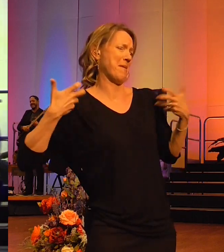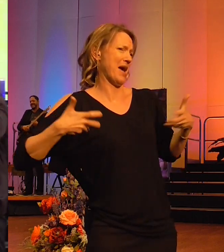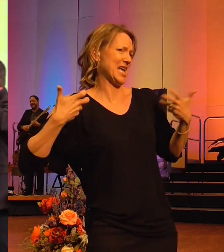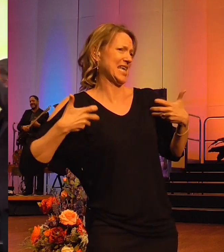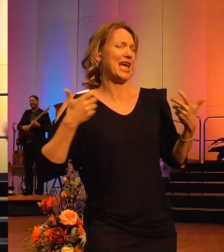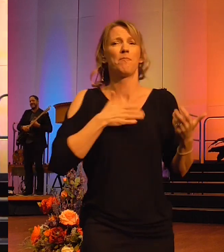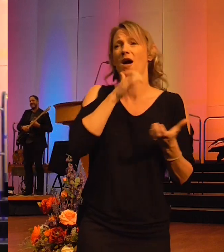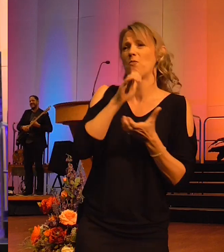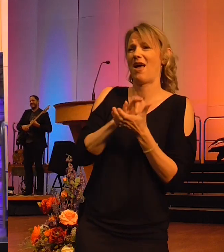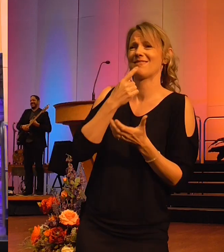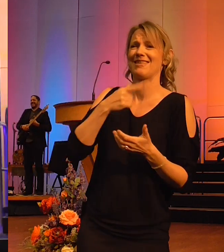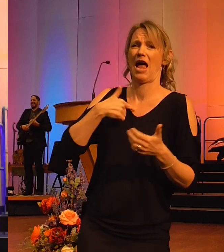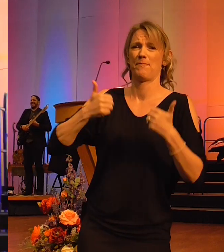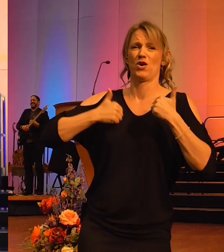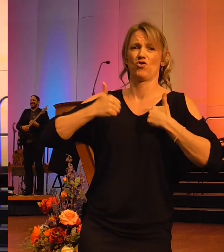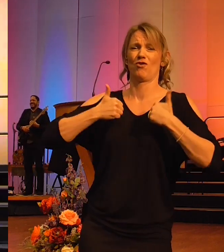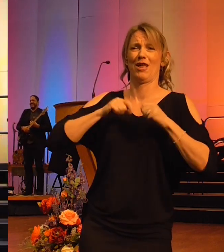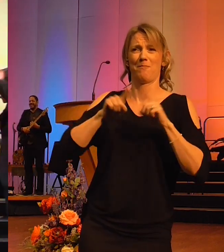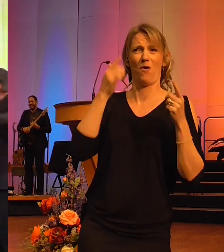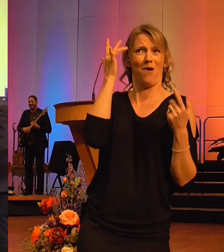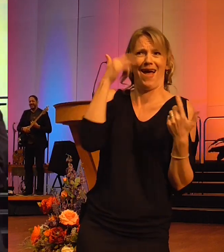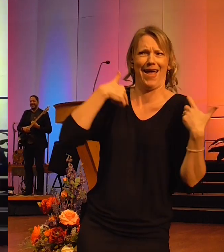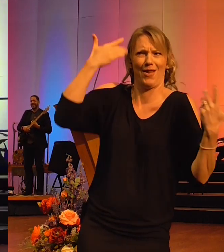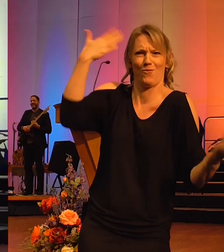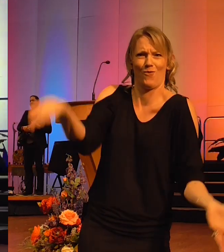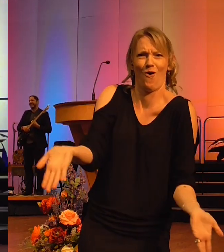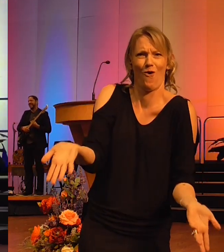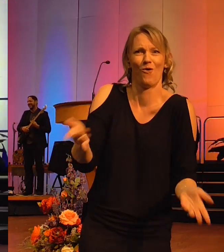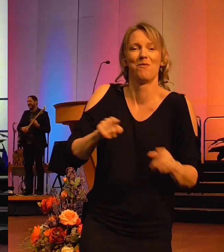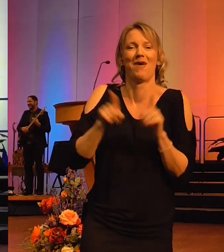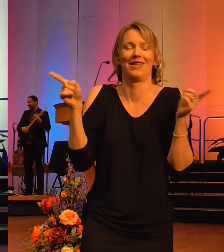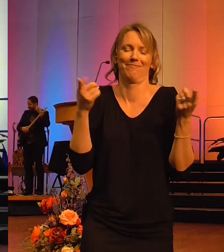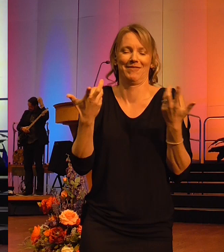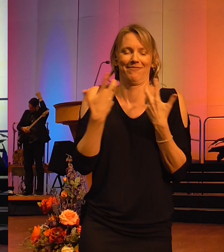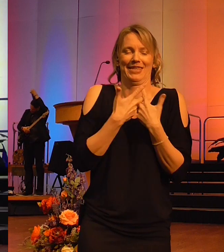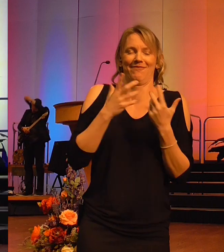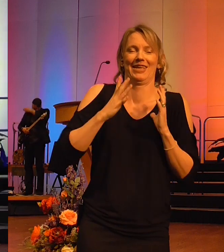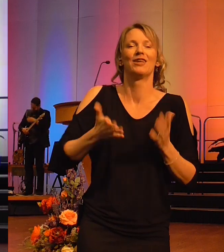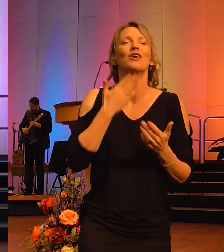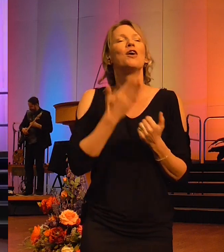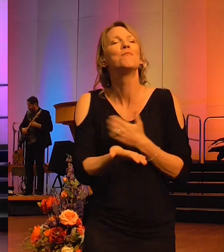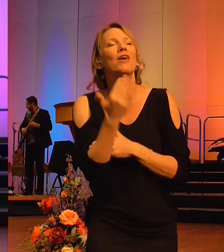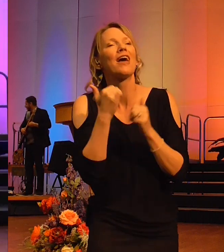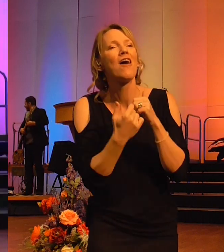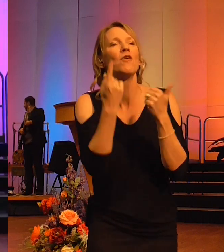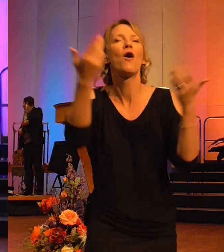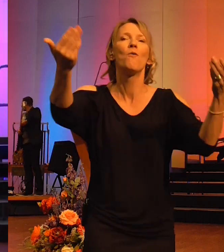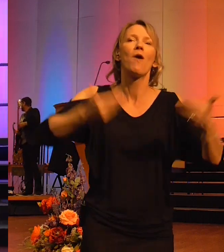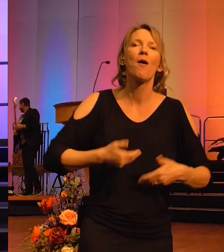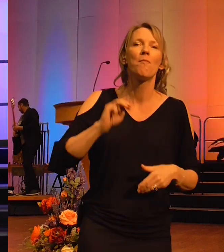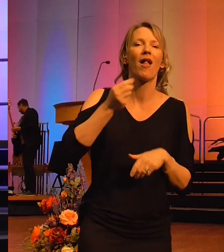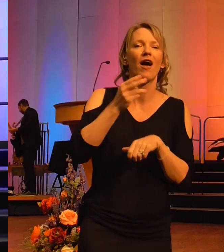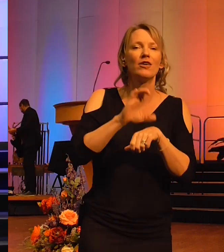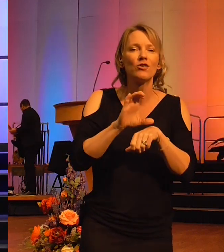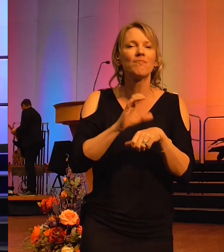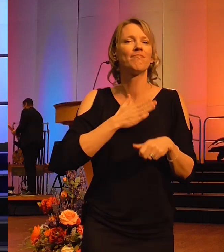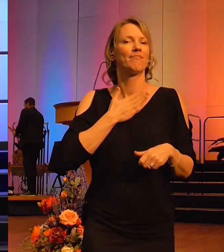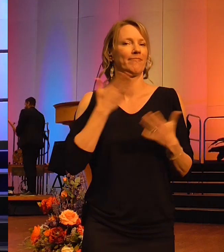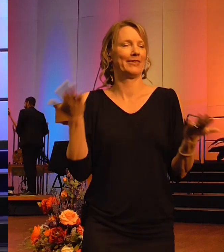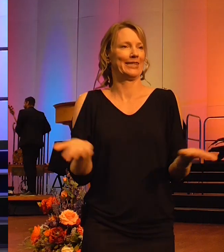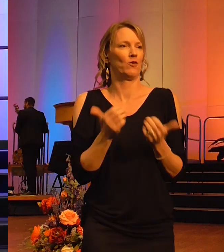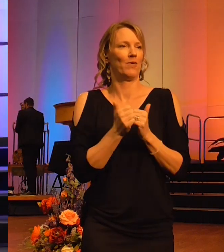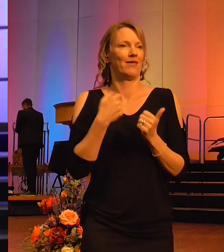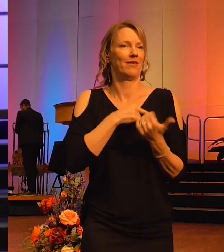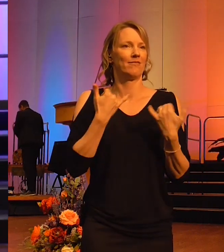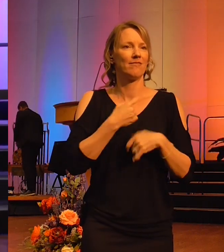know. My wife always says I'm a gorilla, but I don't know why. But it fits in there. I love it. Good morning, everybody. Welcome to Mile High Church. We're so glad that you're